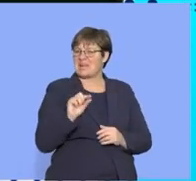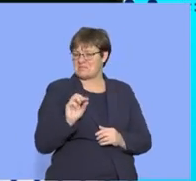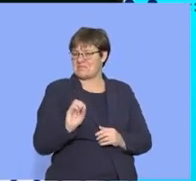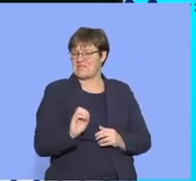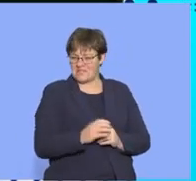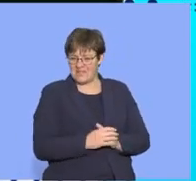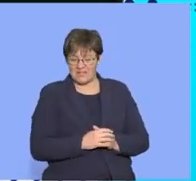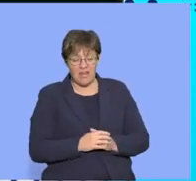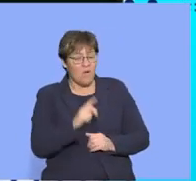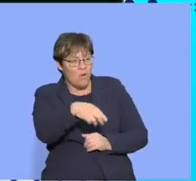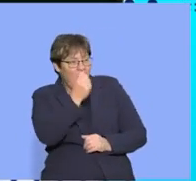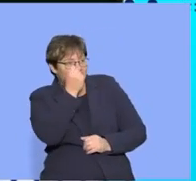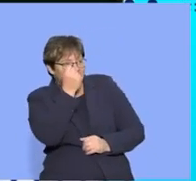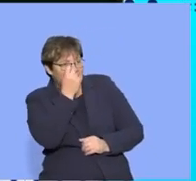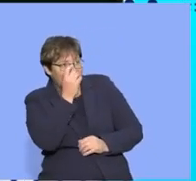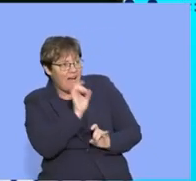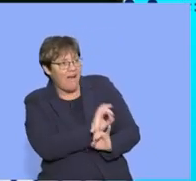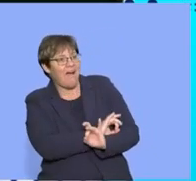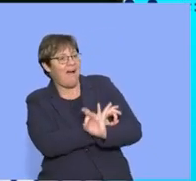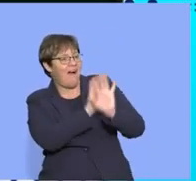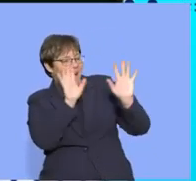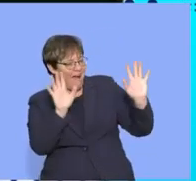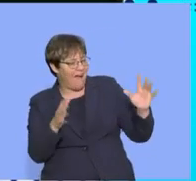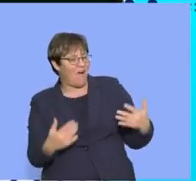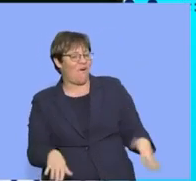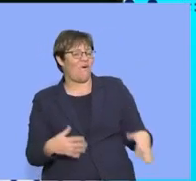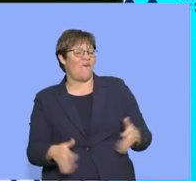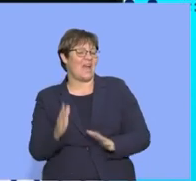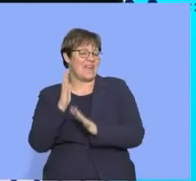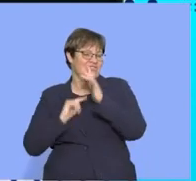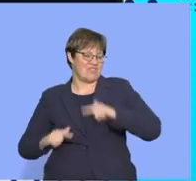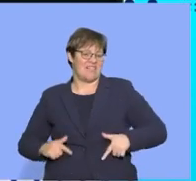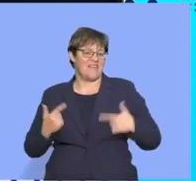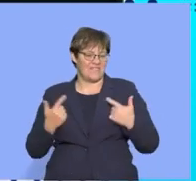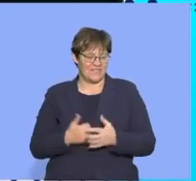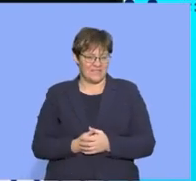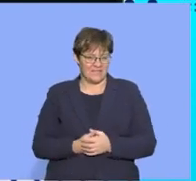helps your understanding of the history of life.